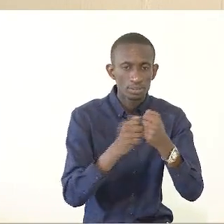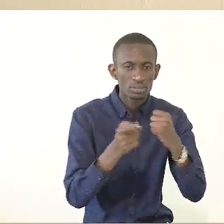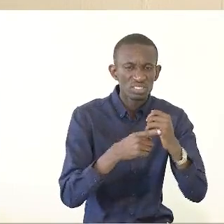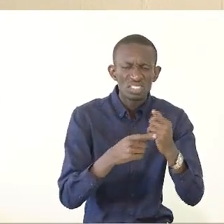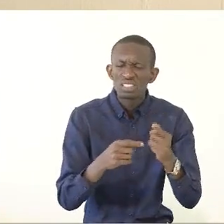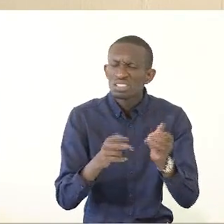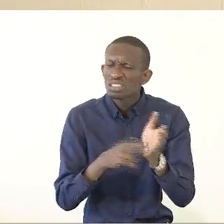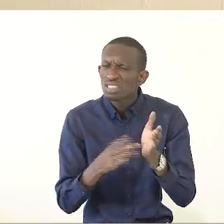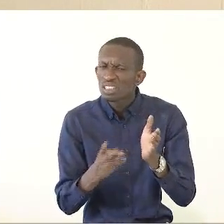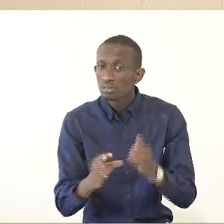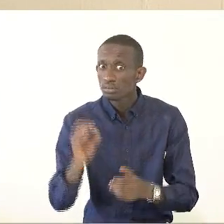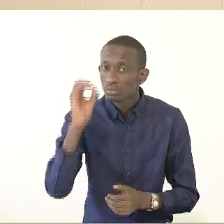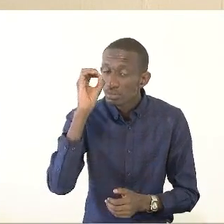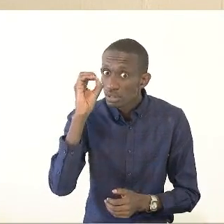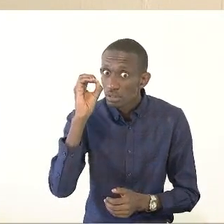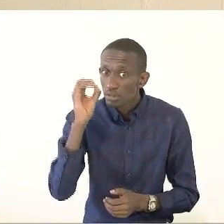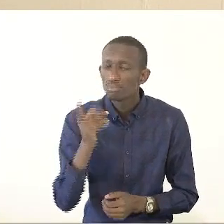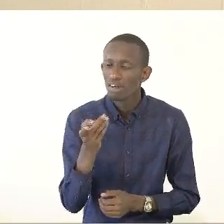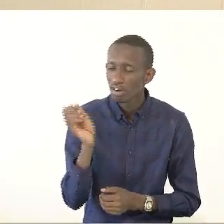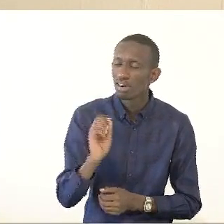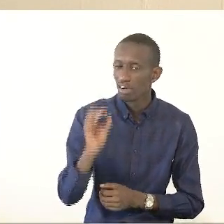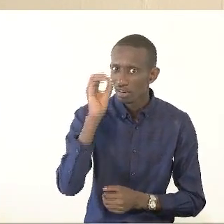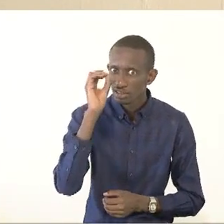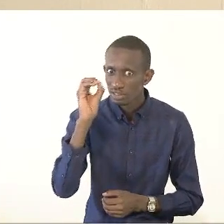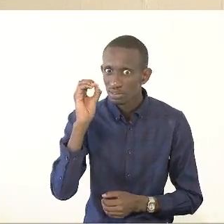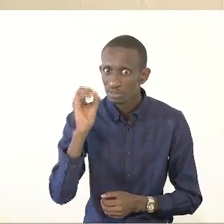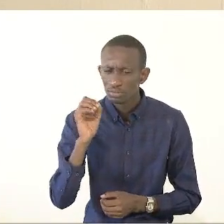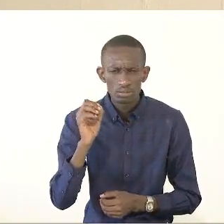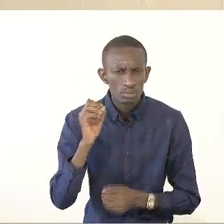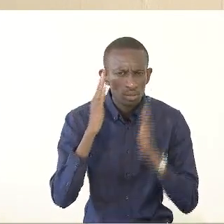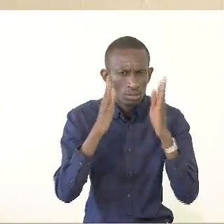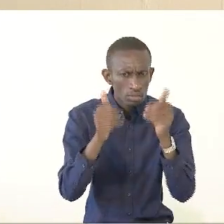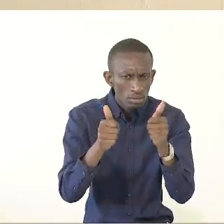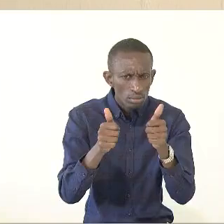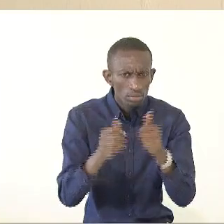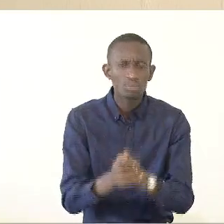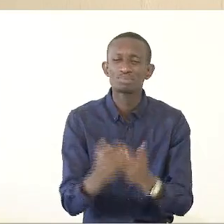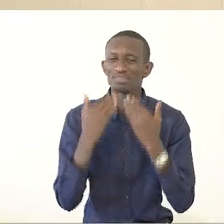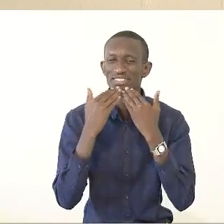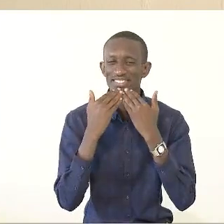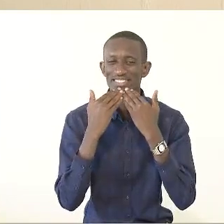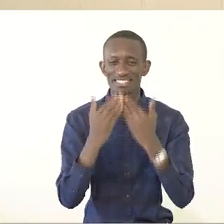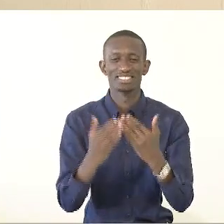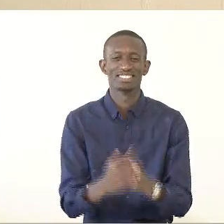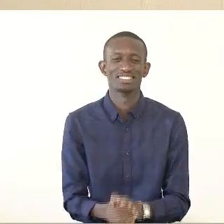0. And then here you have 0. Are we together? Thank you. We are here